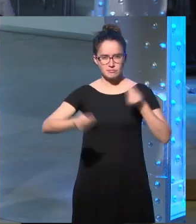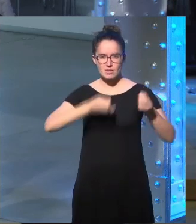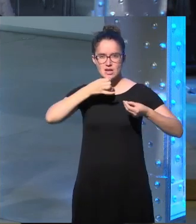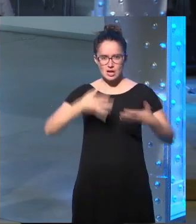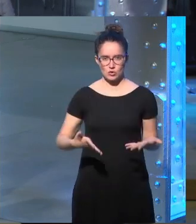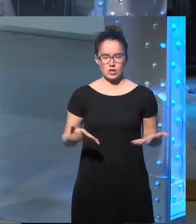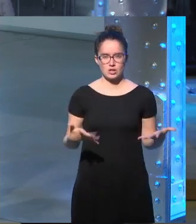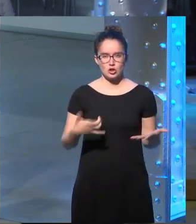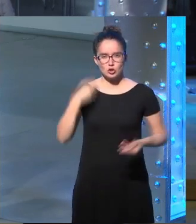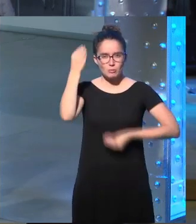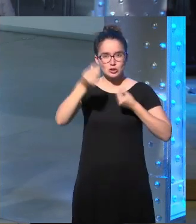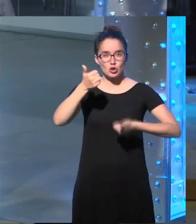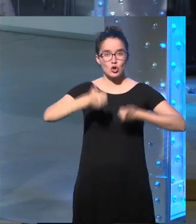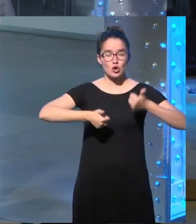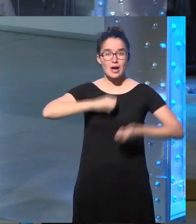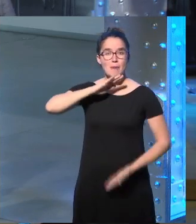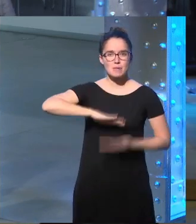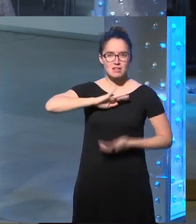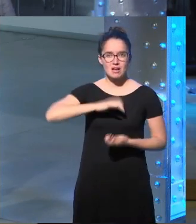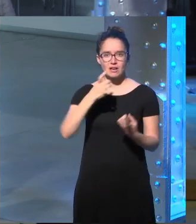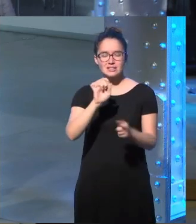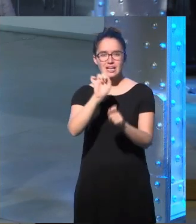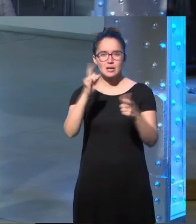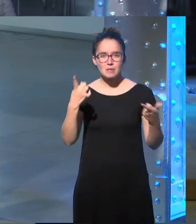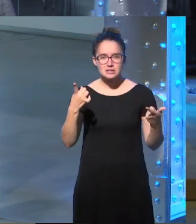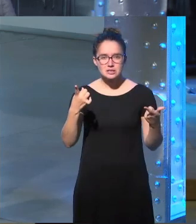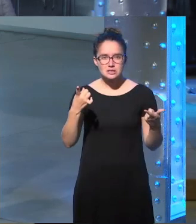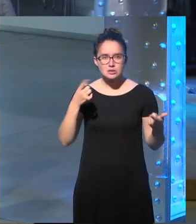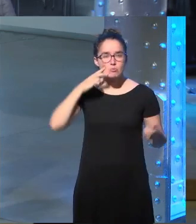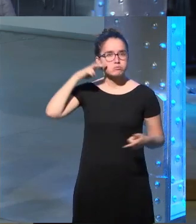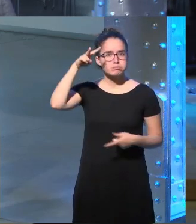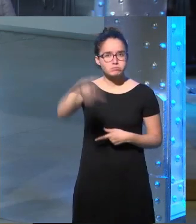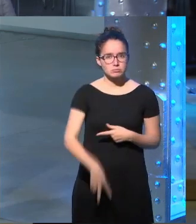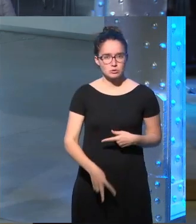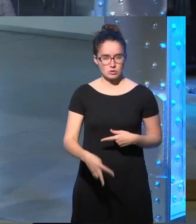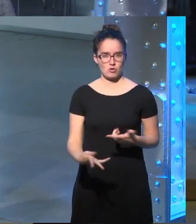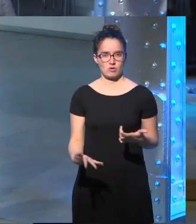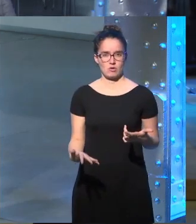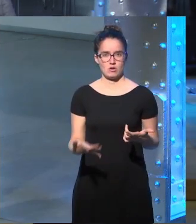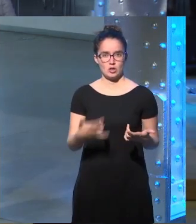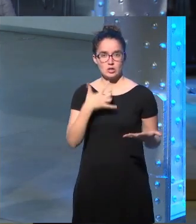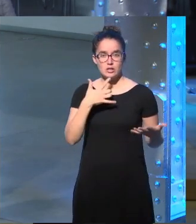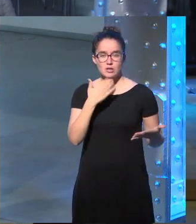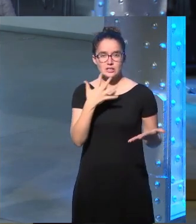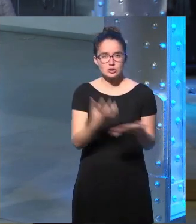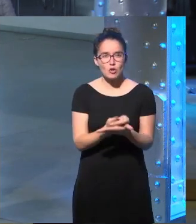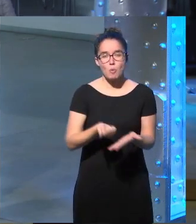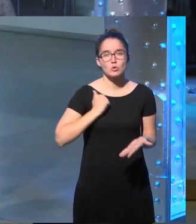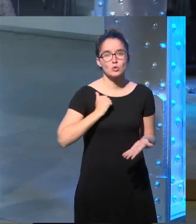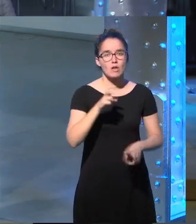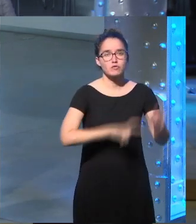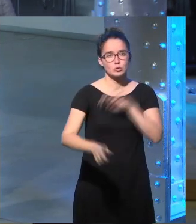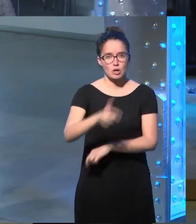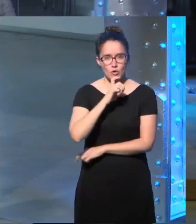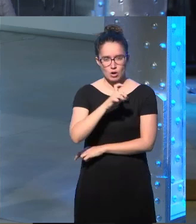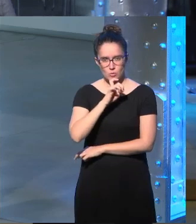think there is a gap. I think that the most needed competence is to be able to recognize opportunities,